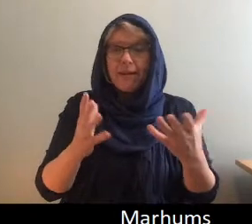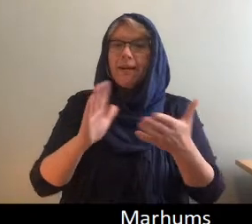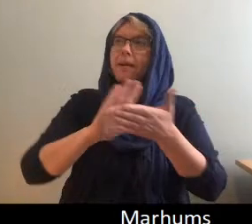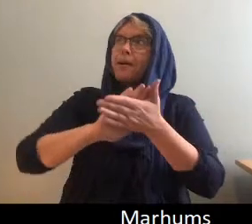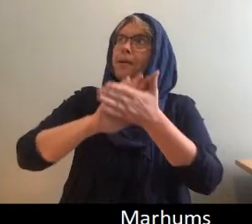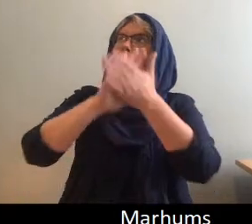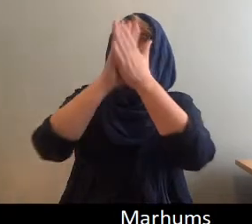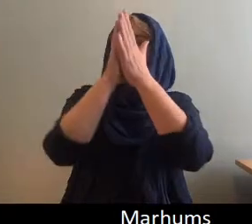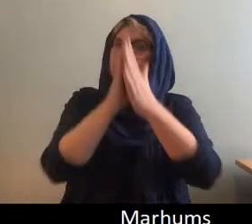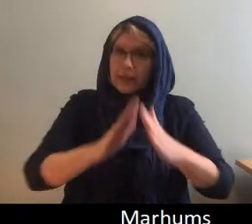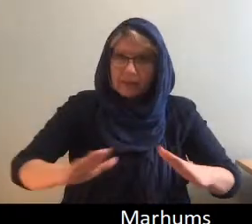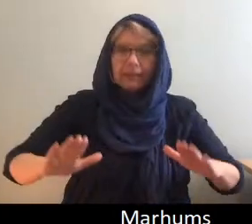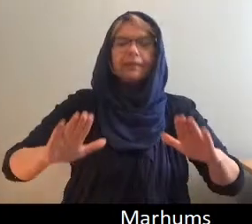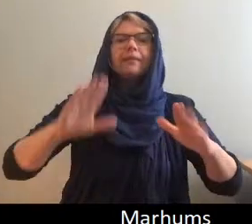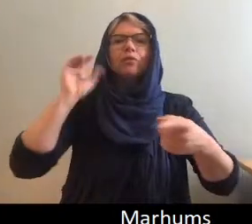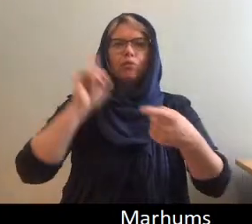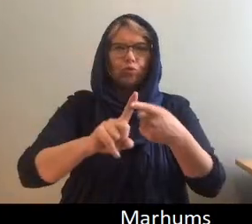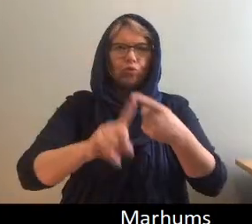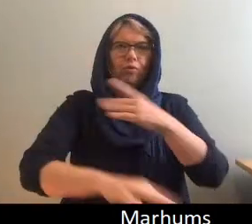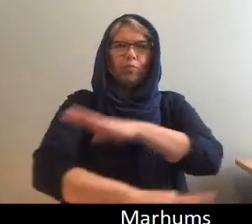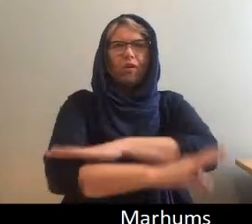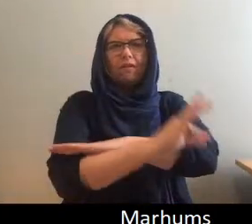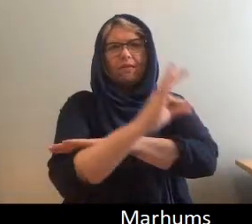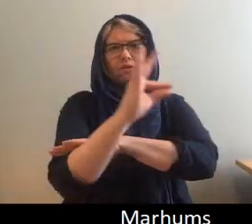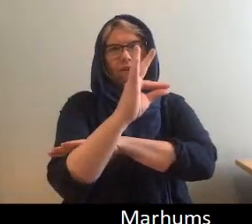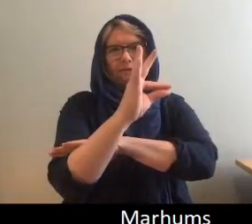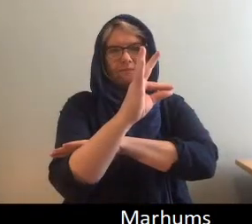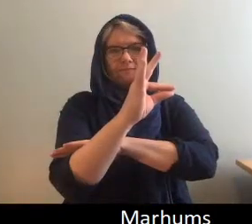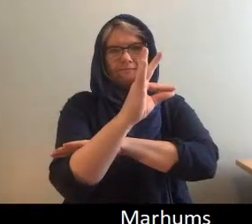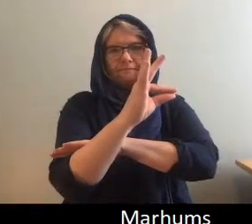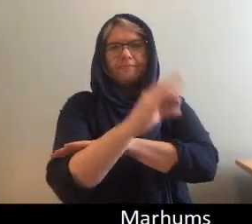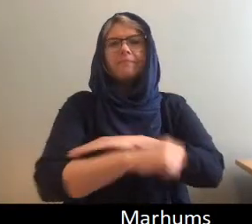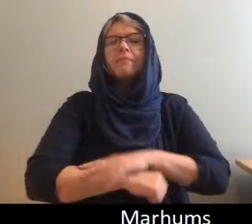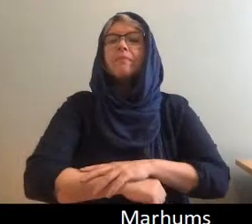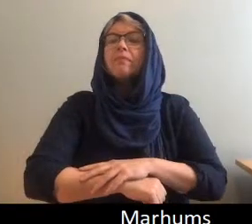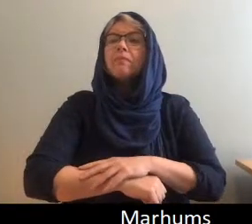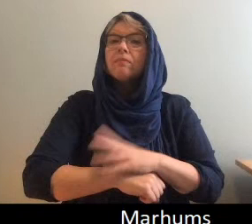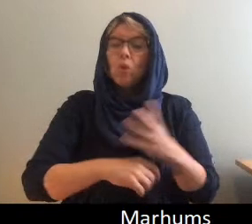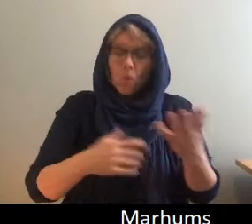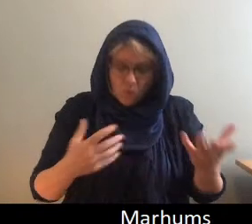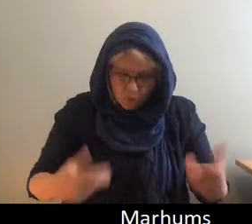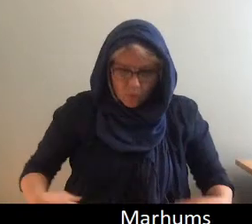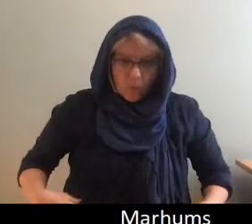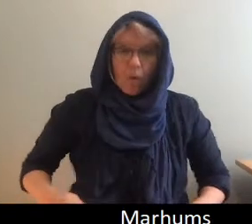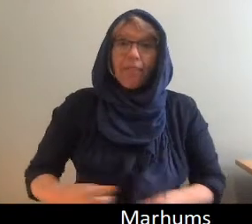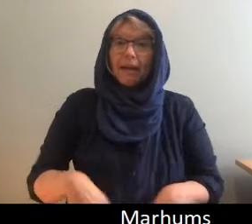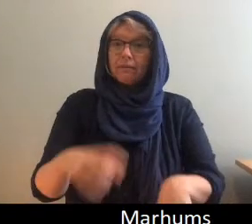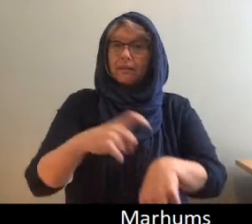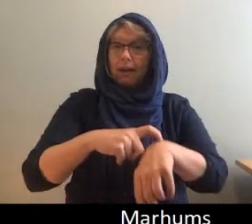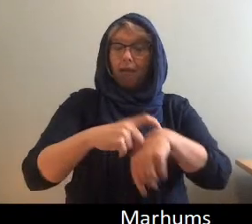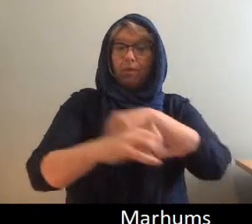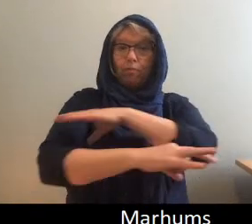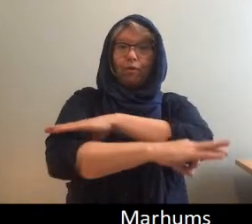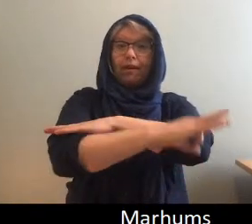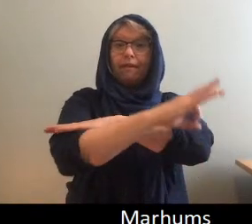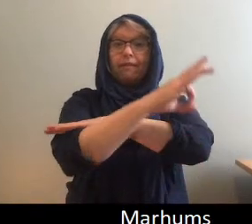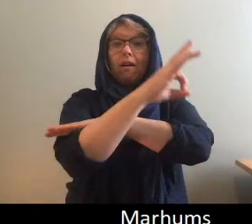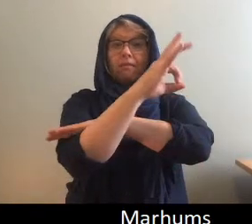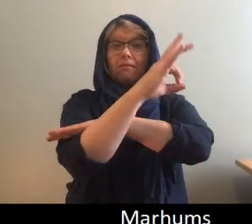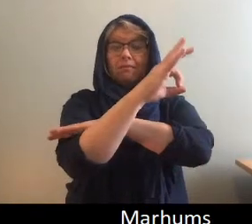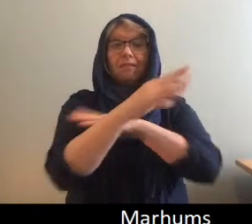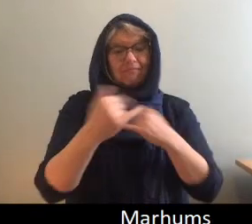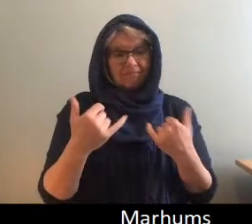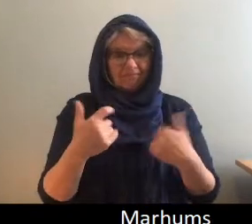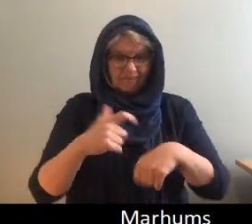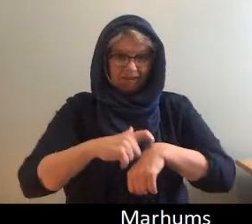peace, and the malaika and the spirits have gone back with the file. So this is just a very, very